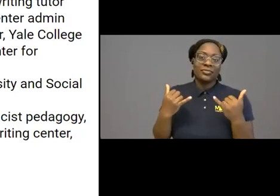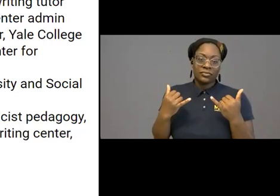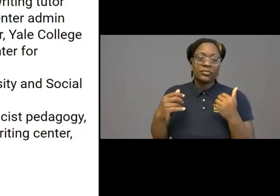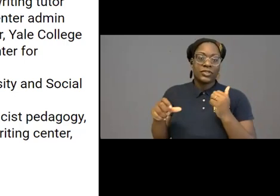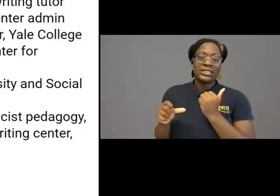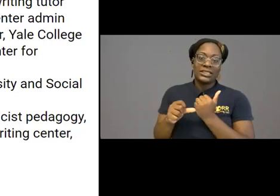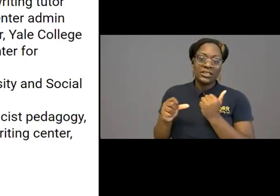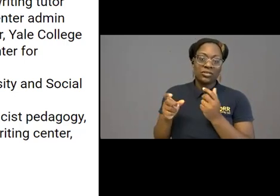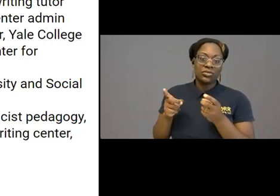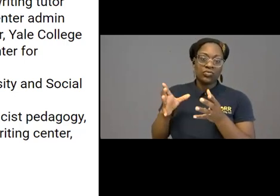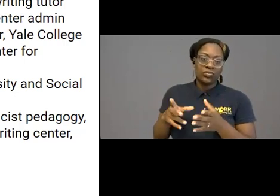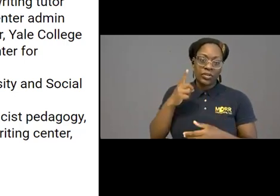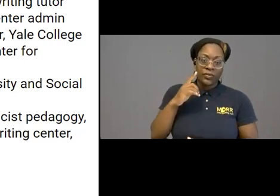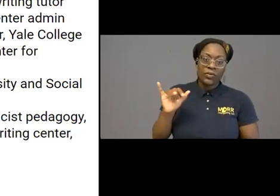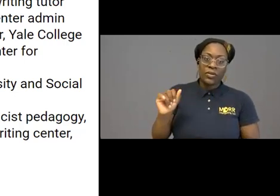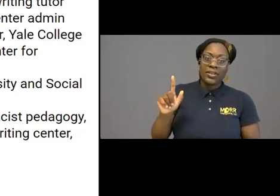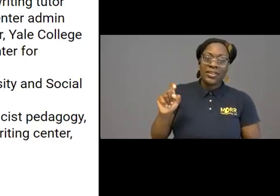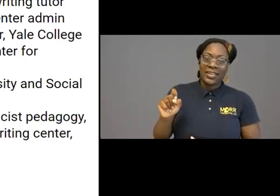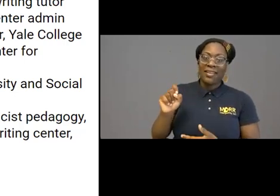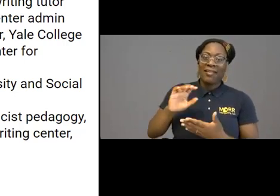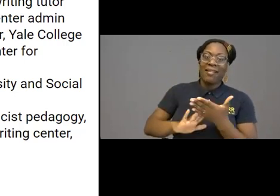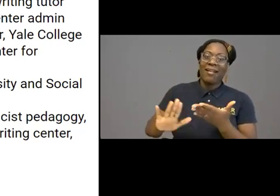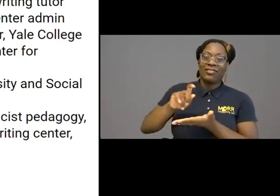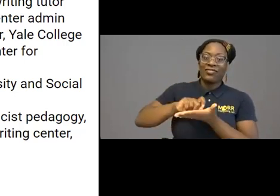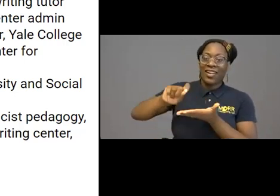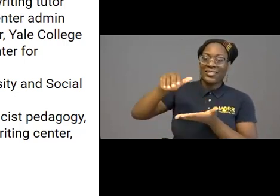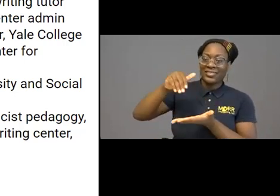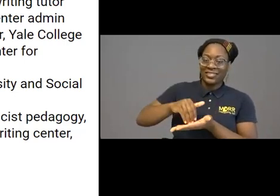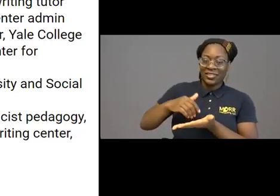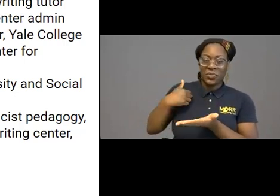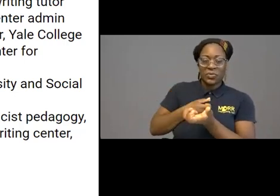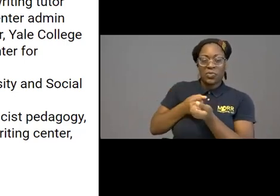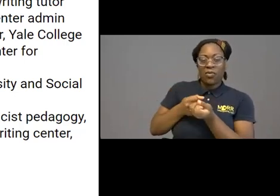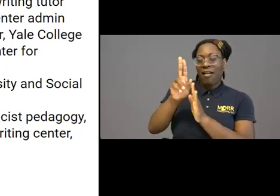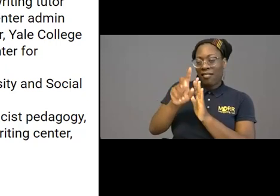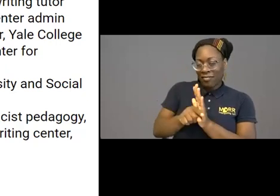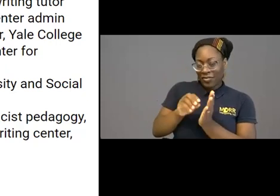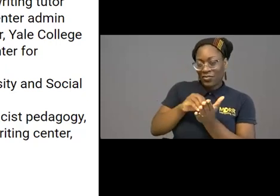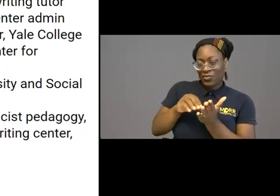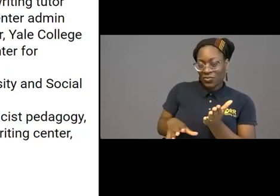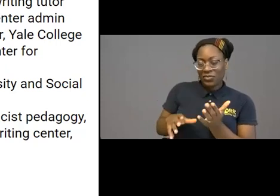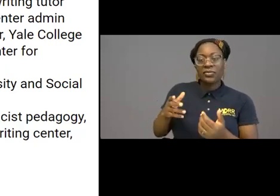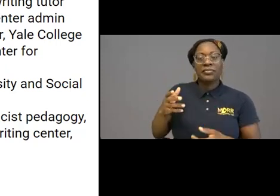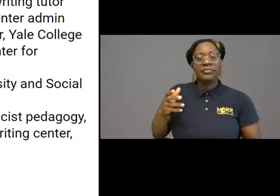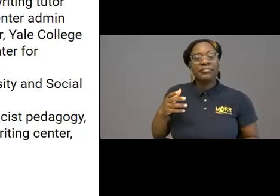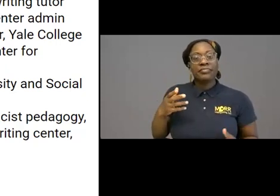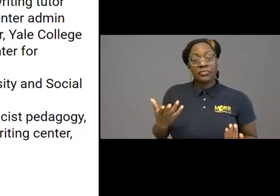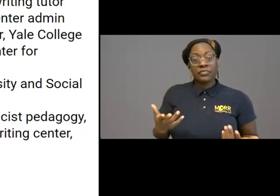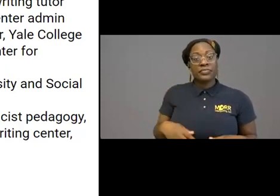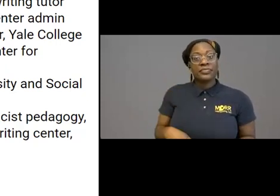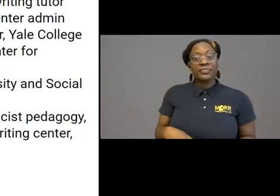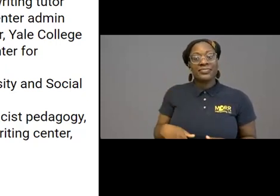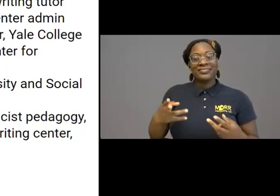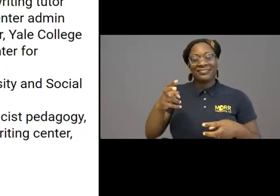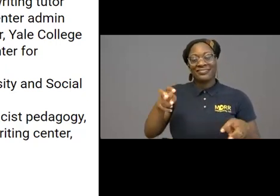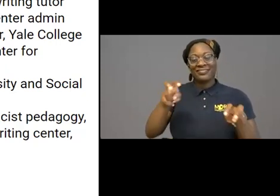are housed in Yale's Purview Center for Teaching and Learning. Lately, I've been super busy because the staff here is much